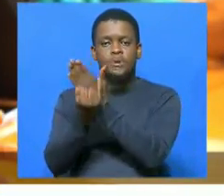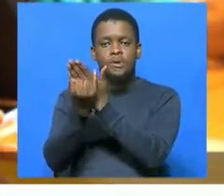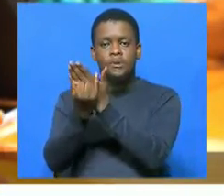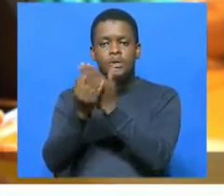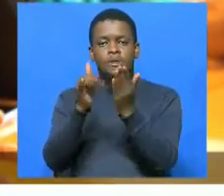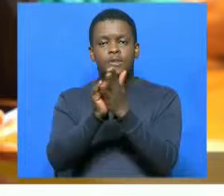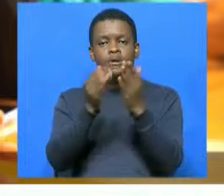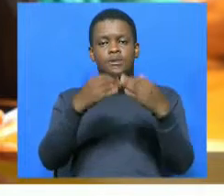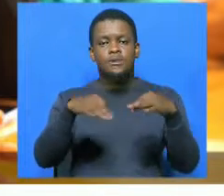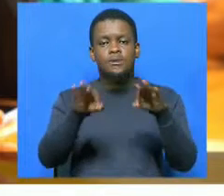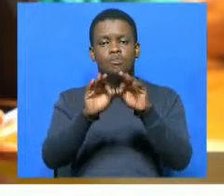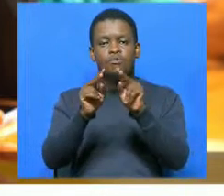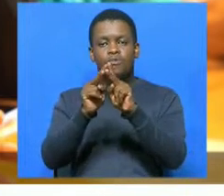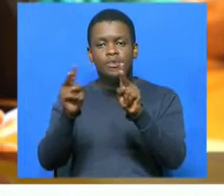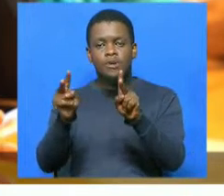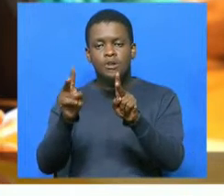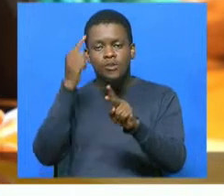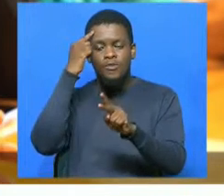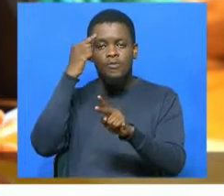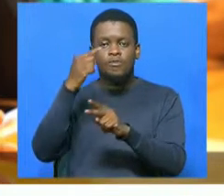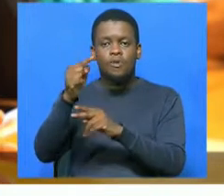development impact with appropriate